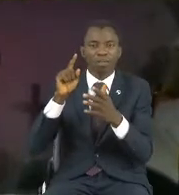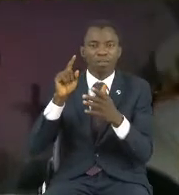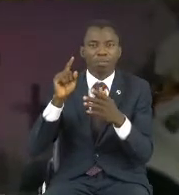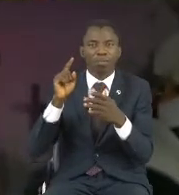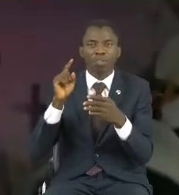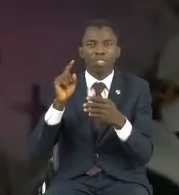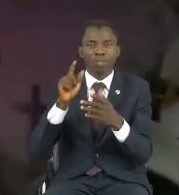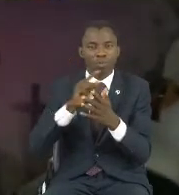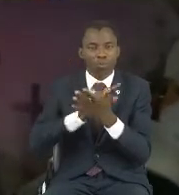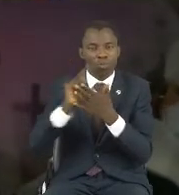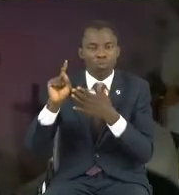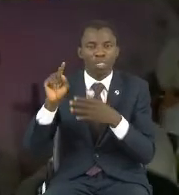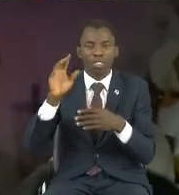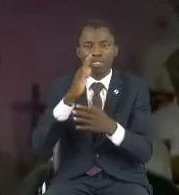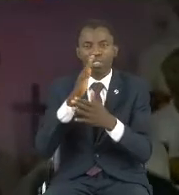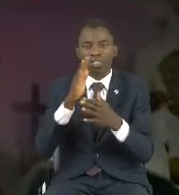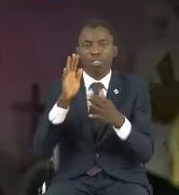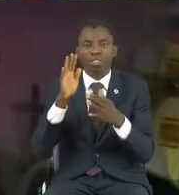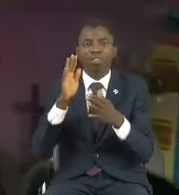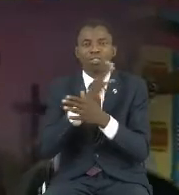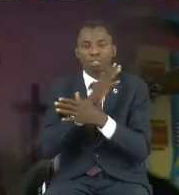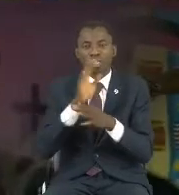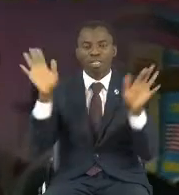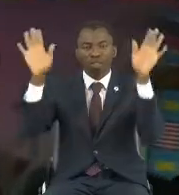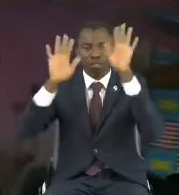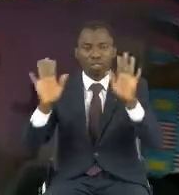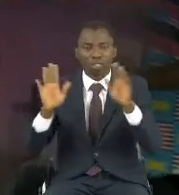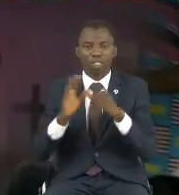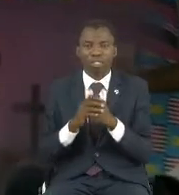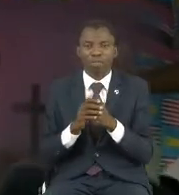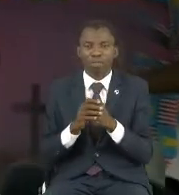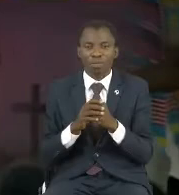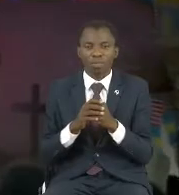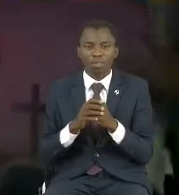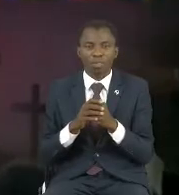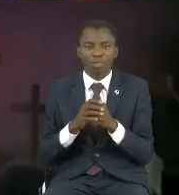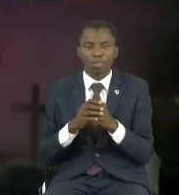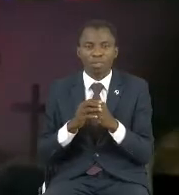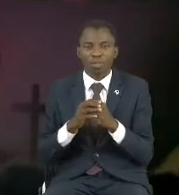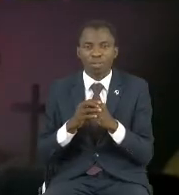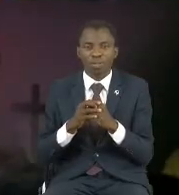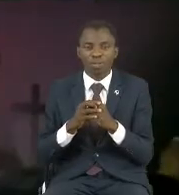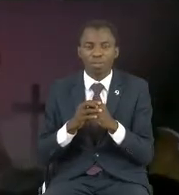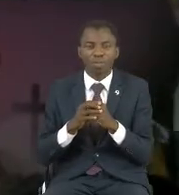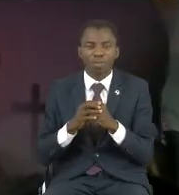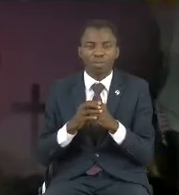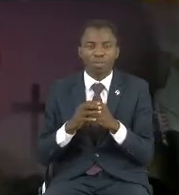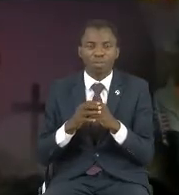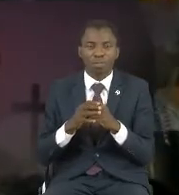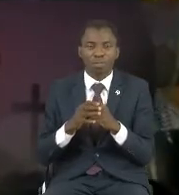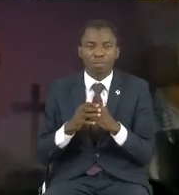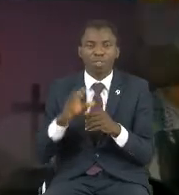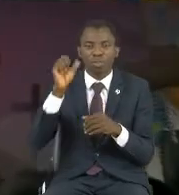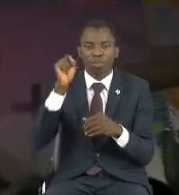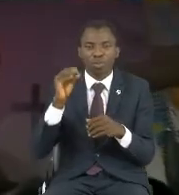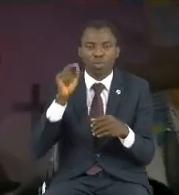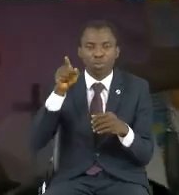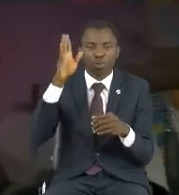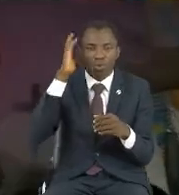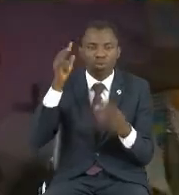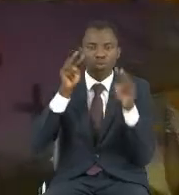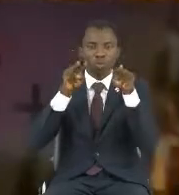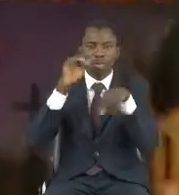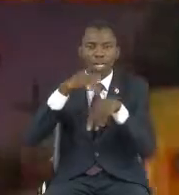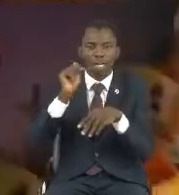locations that are found at the back of your program. And so you look at the back of your